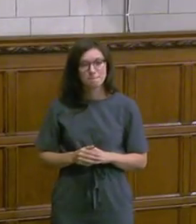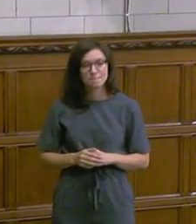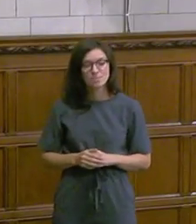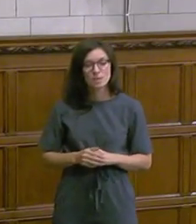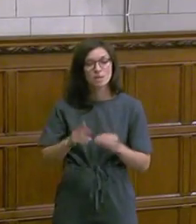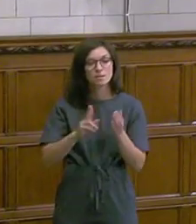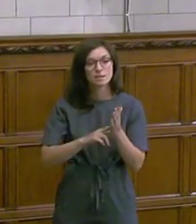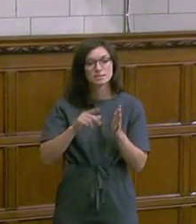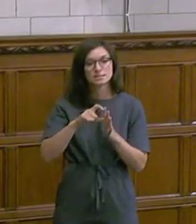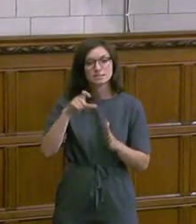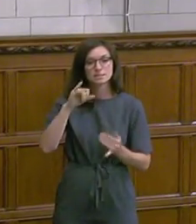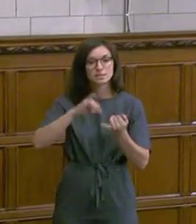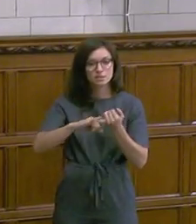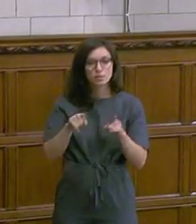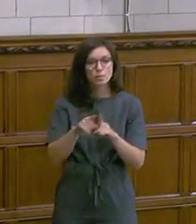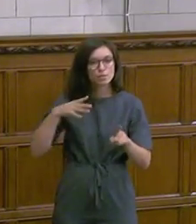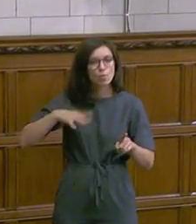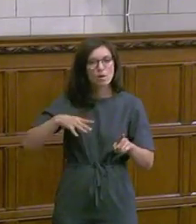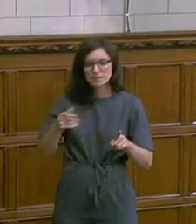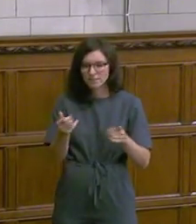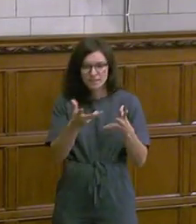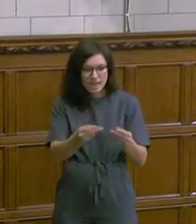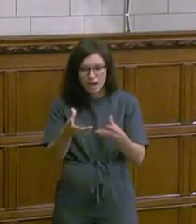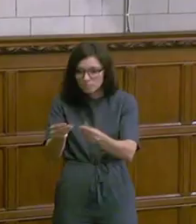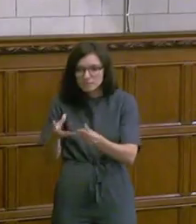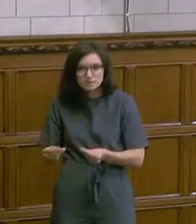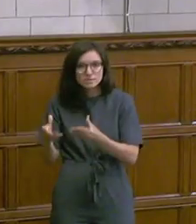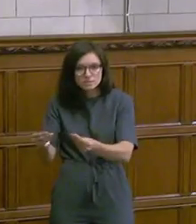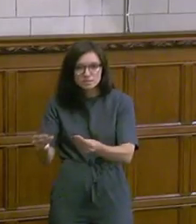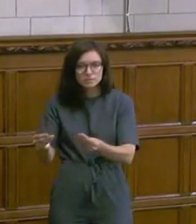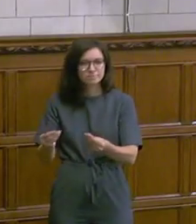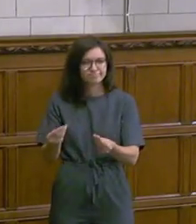NDCS also want the gaps in the specialised SEND workforce